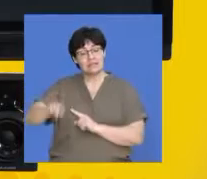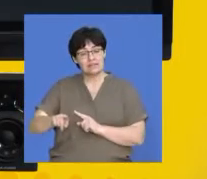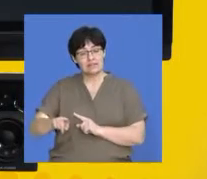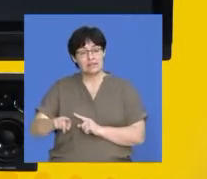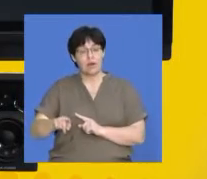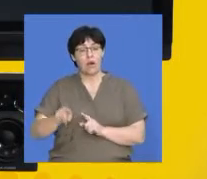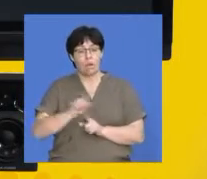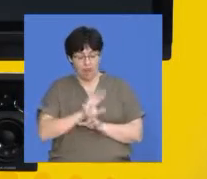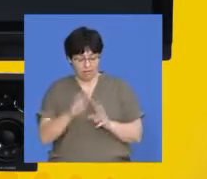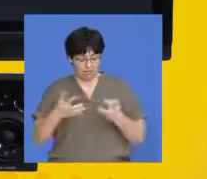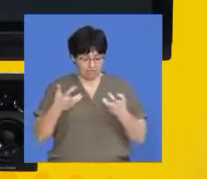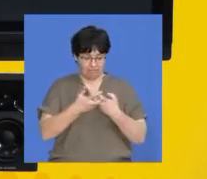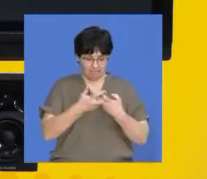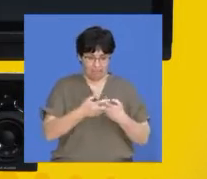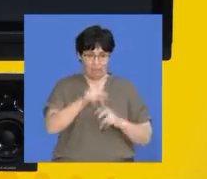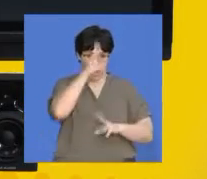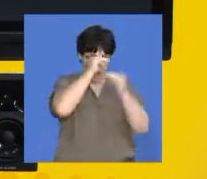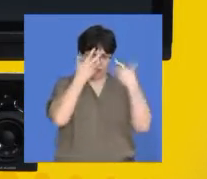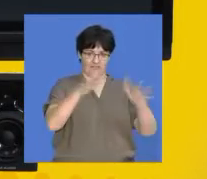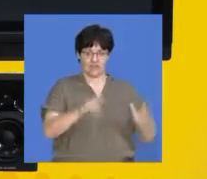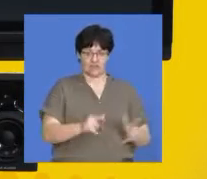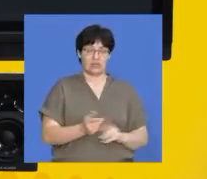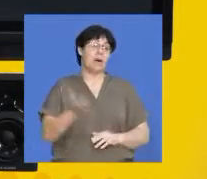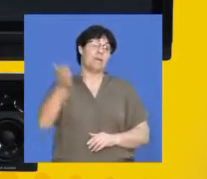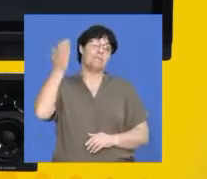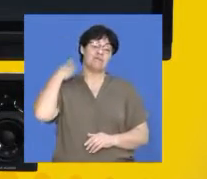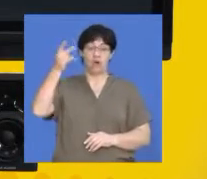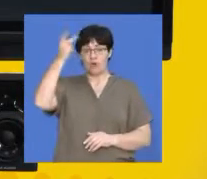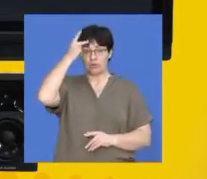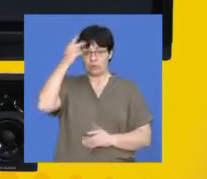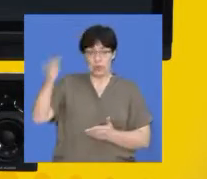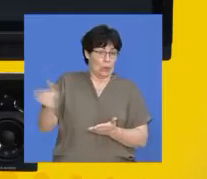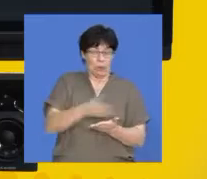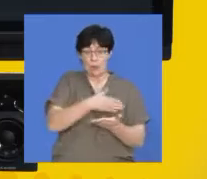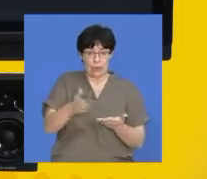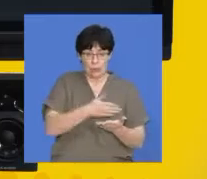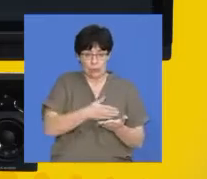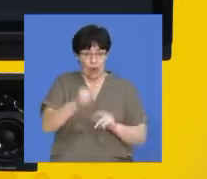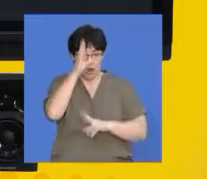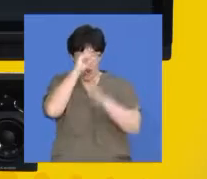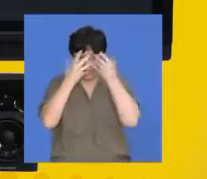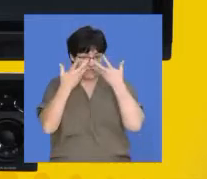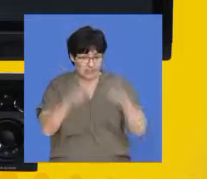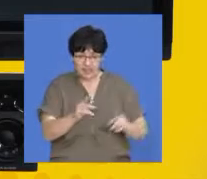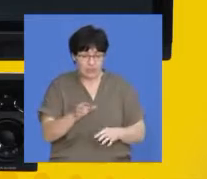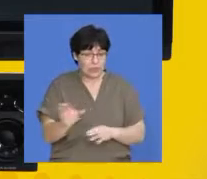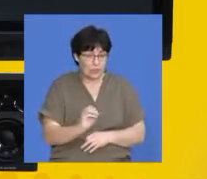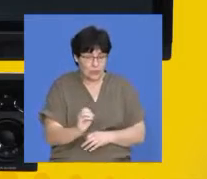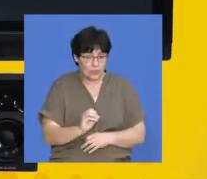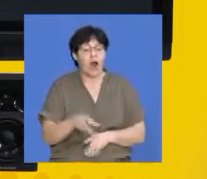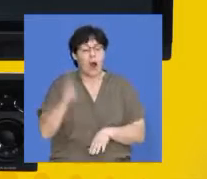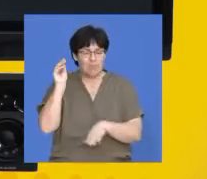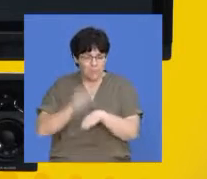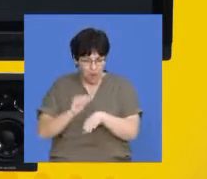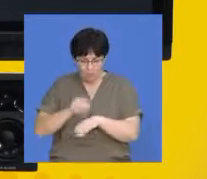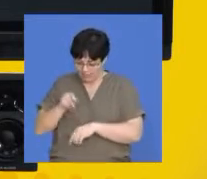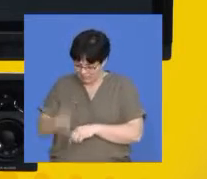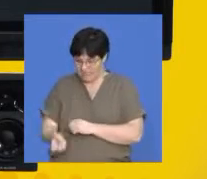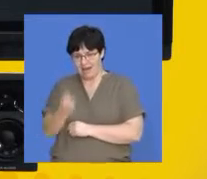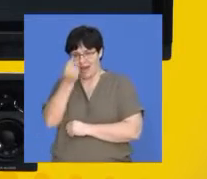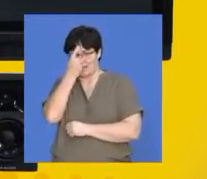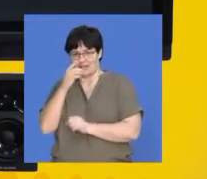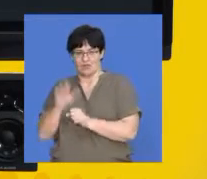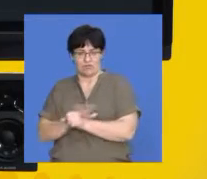context. So if you do not have that prior knowledge, that prior learning, you are going to have a problem understanding the